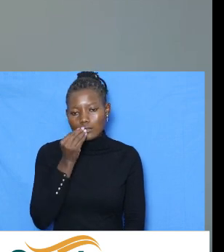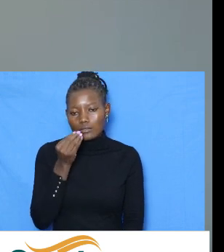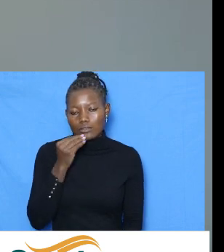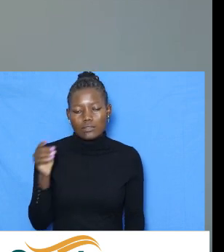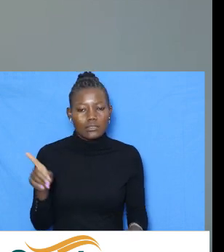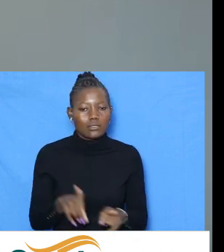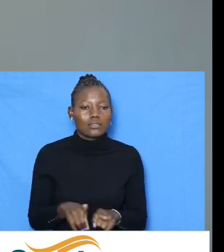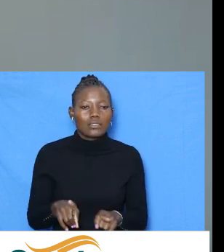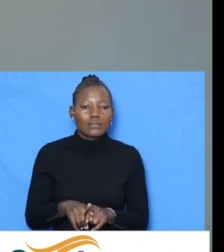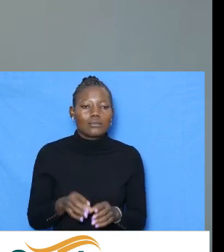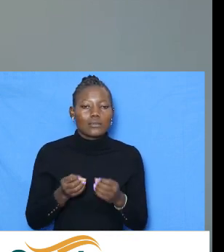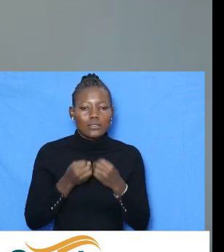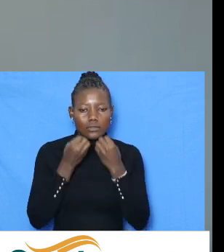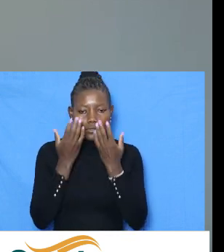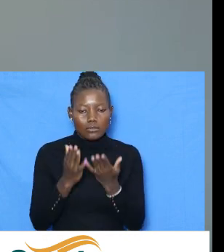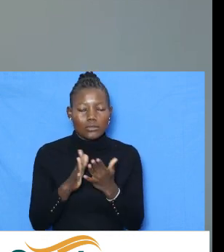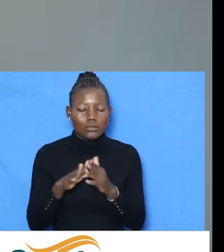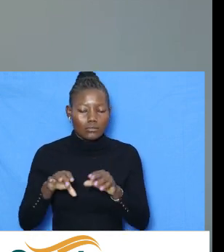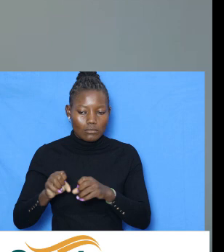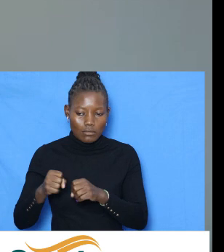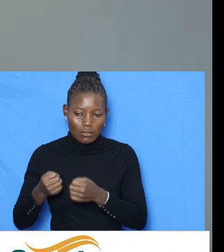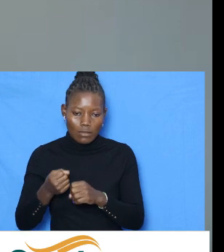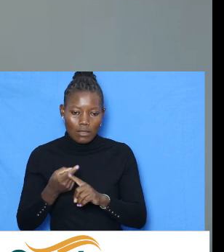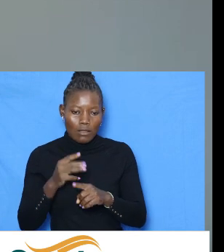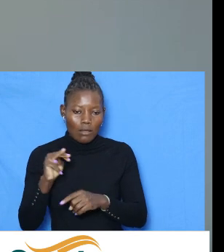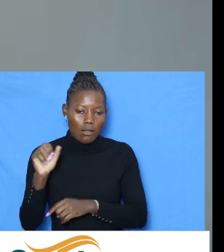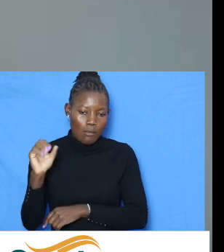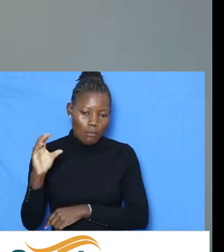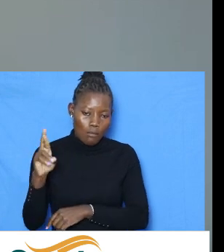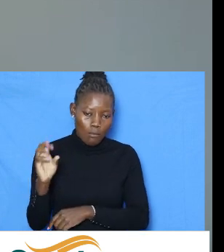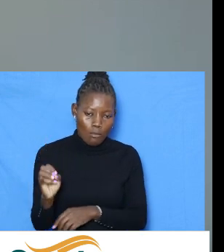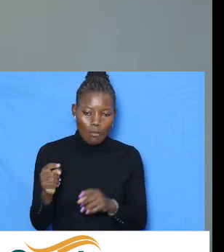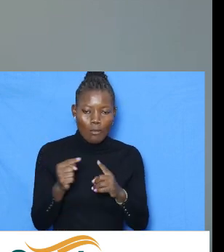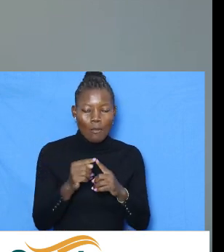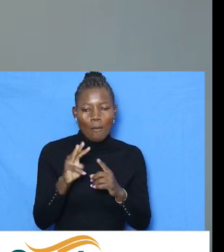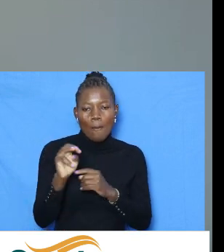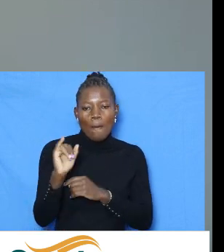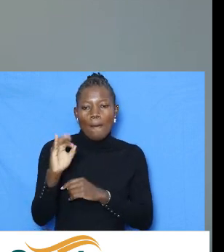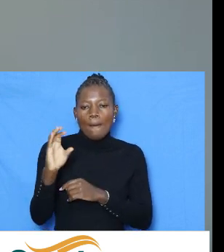their nutrition information broken down from macro level up to micro level.